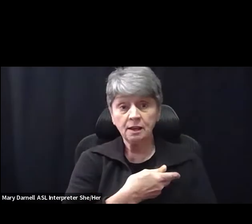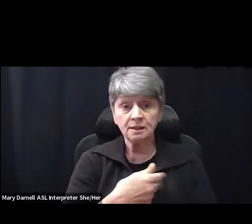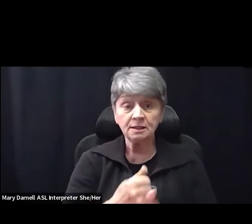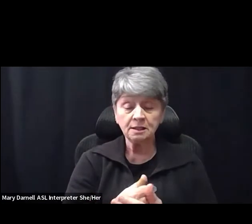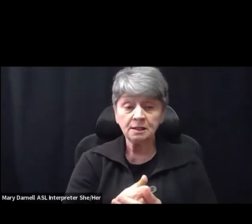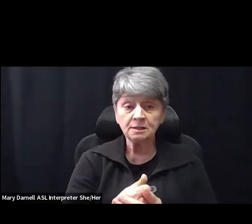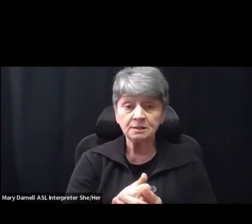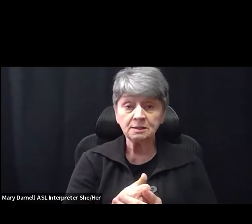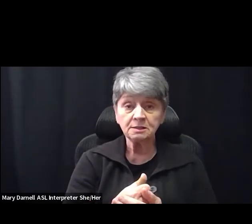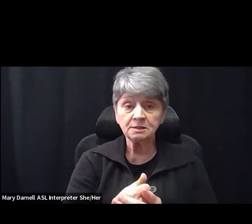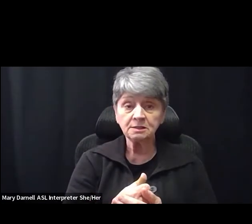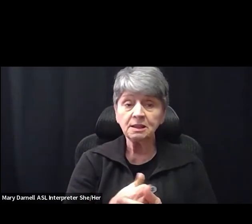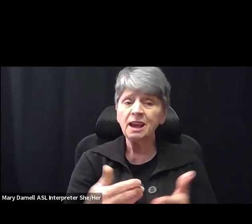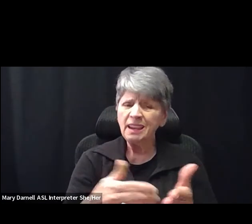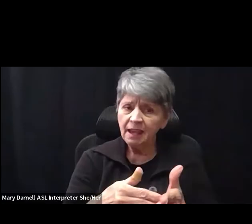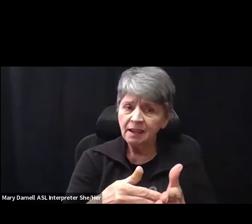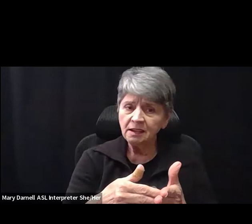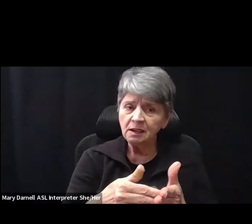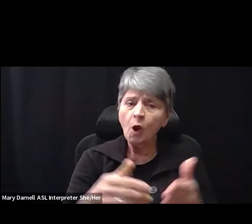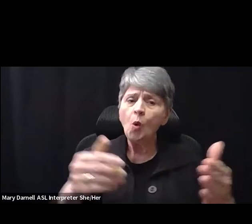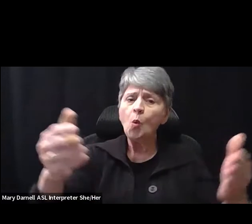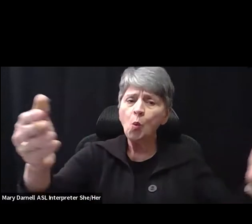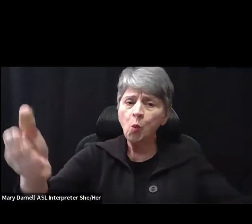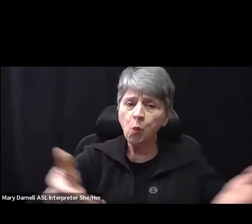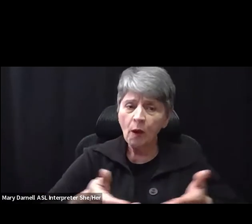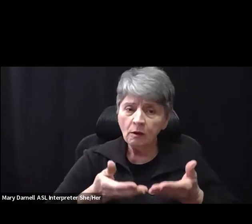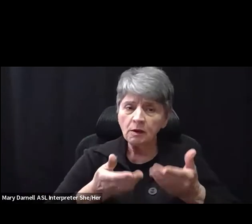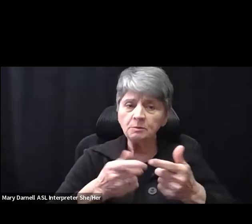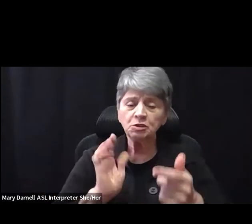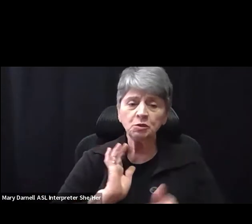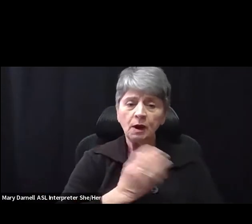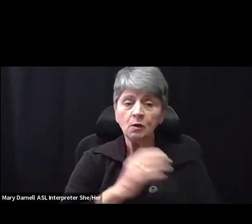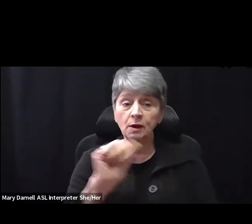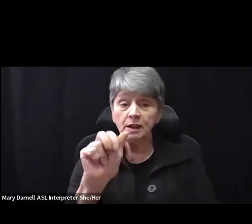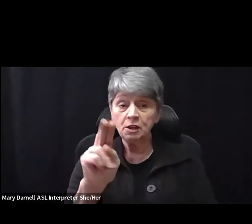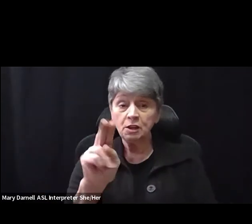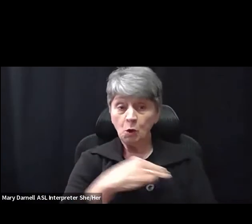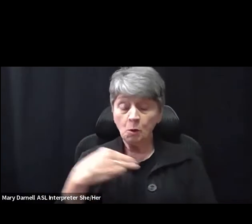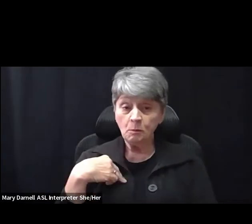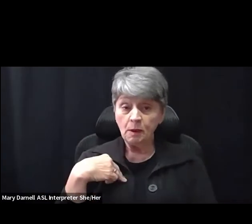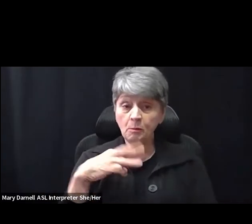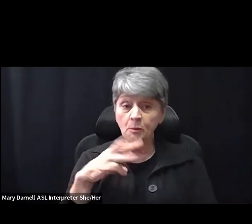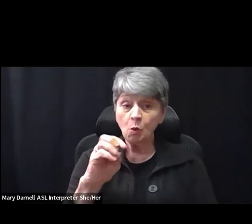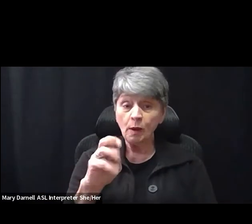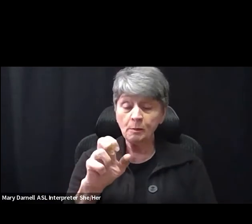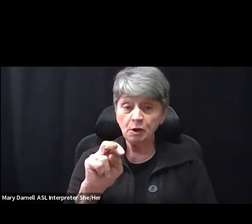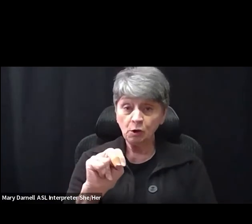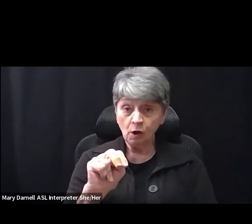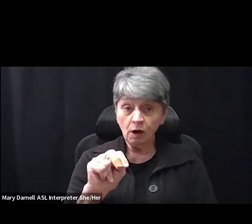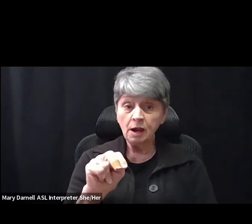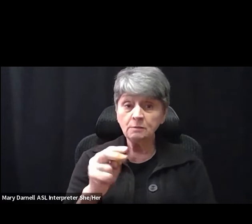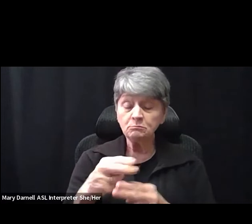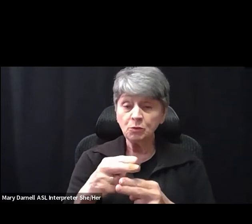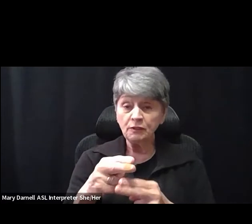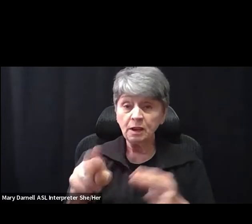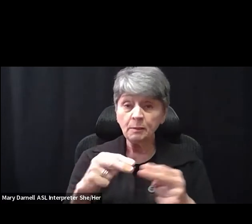So again, welcome to our AU member webinar and briefing about the Carson v. Makin case that